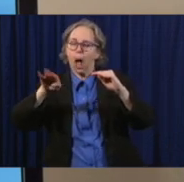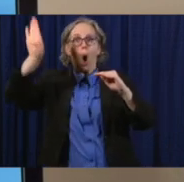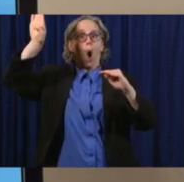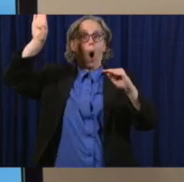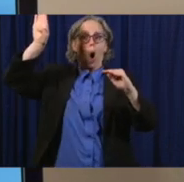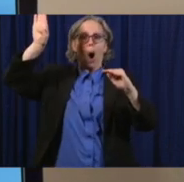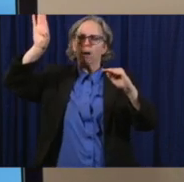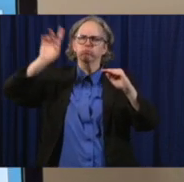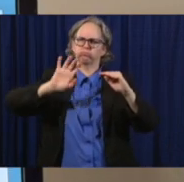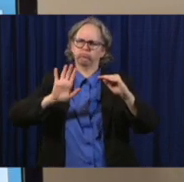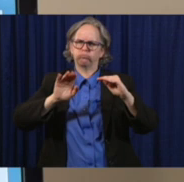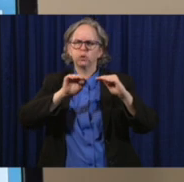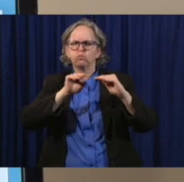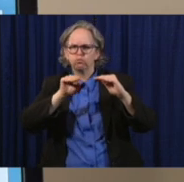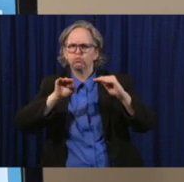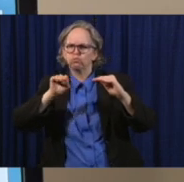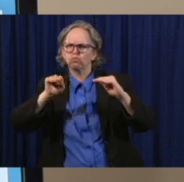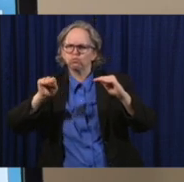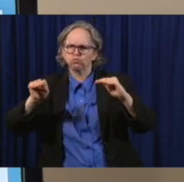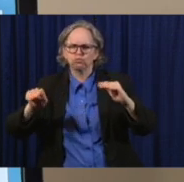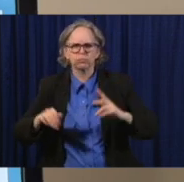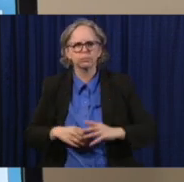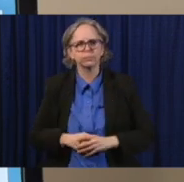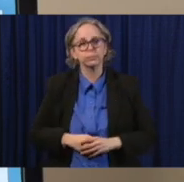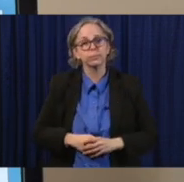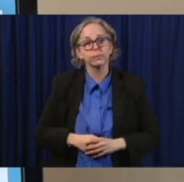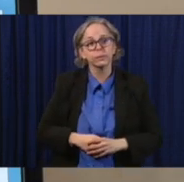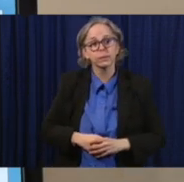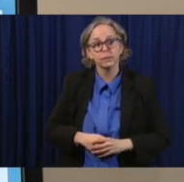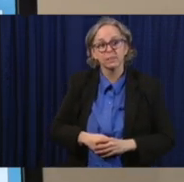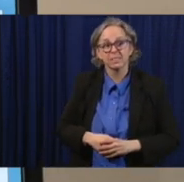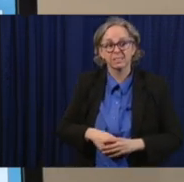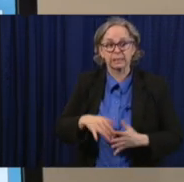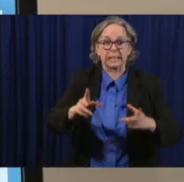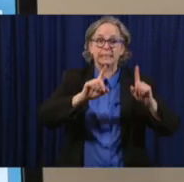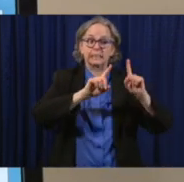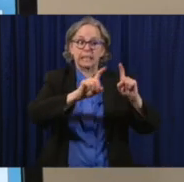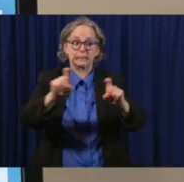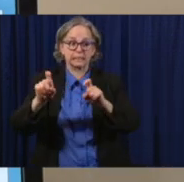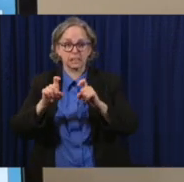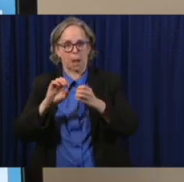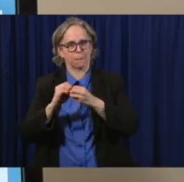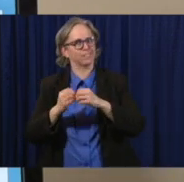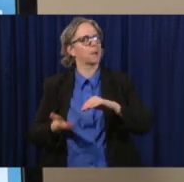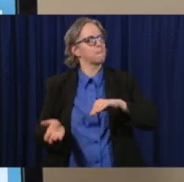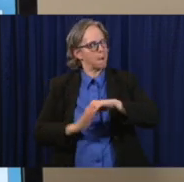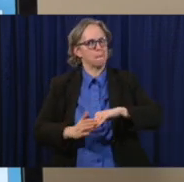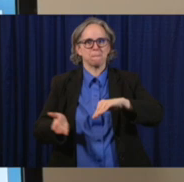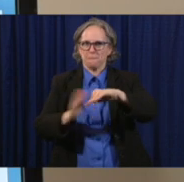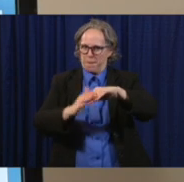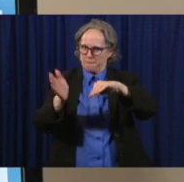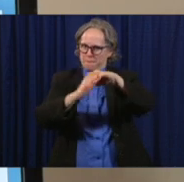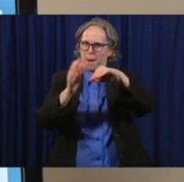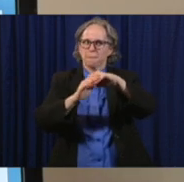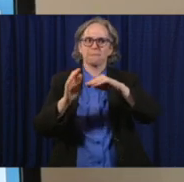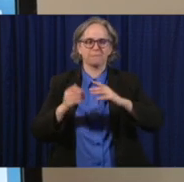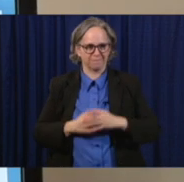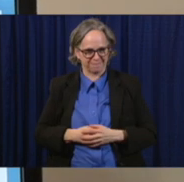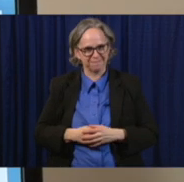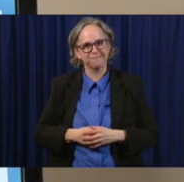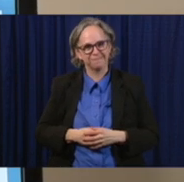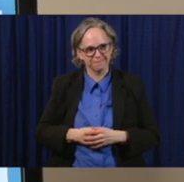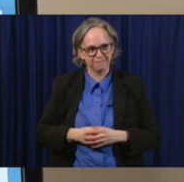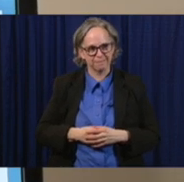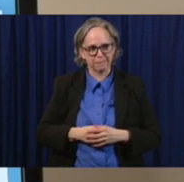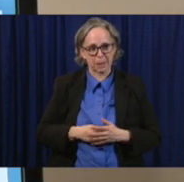phase. Next slide. And again, our testing numbers going up. Sometimes we'll see some decreases on a day or two over the